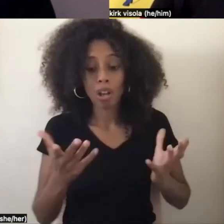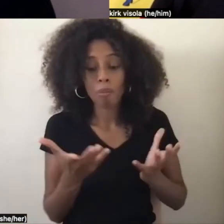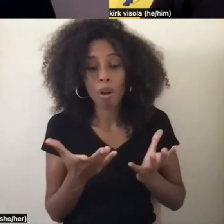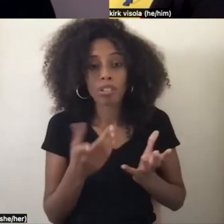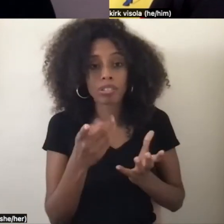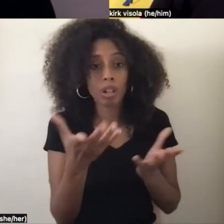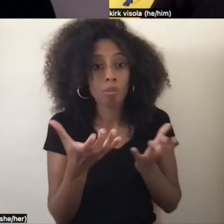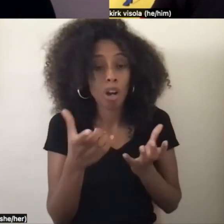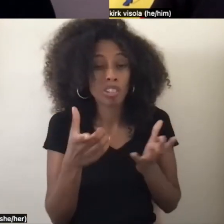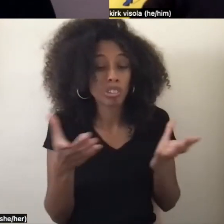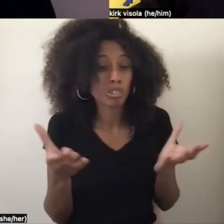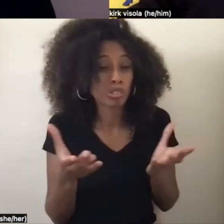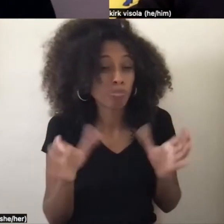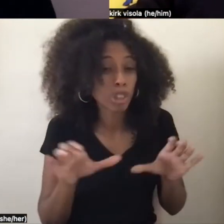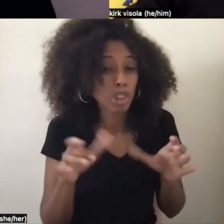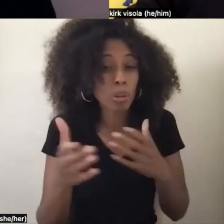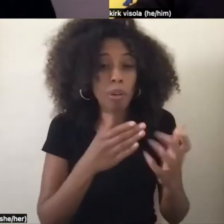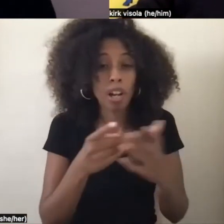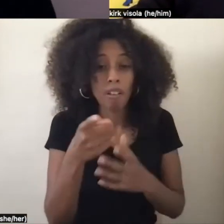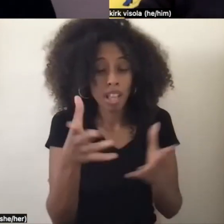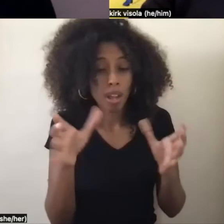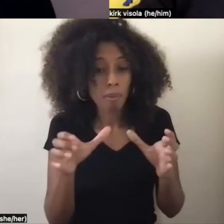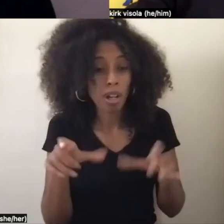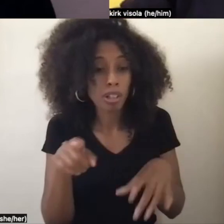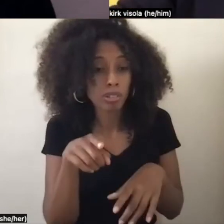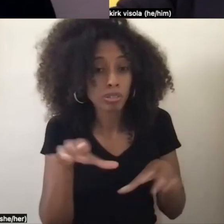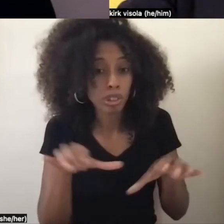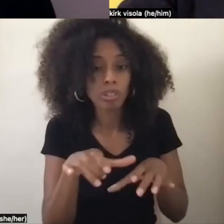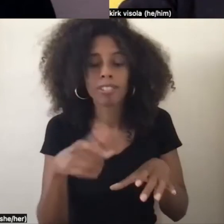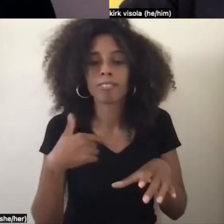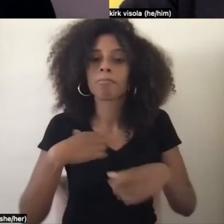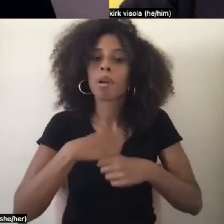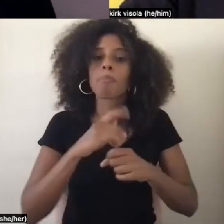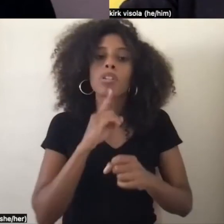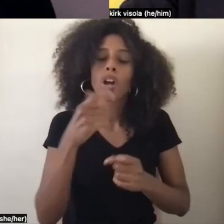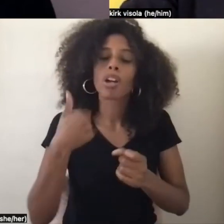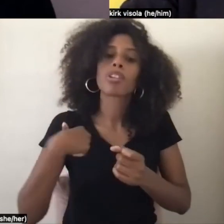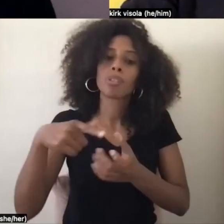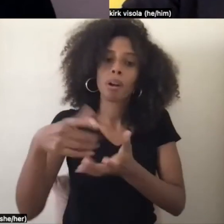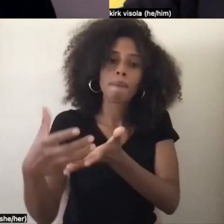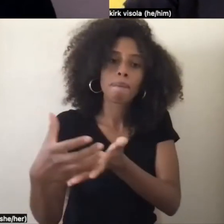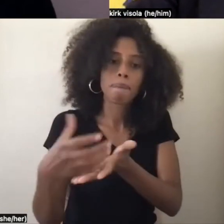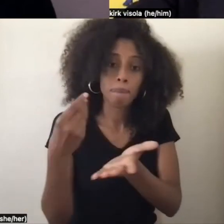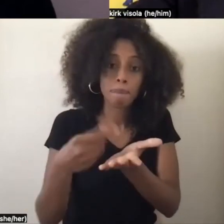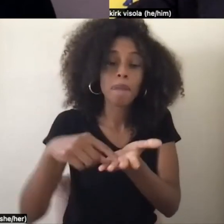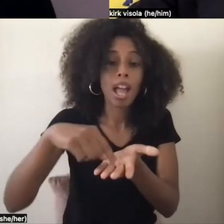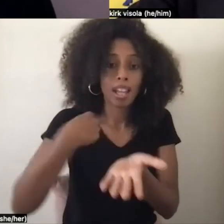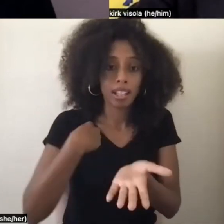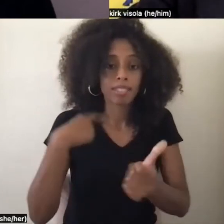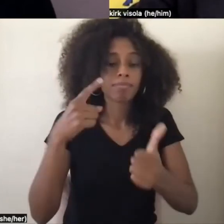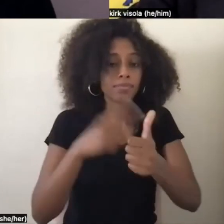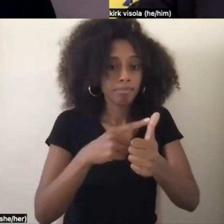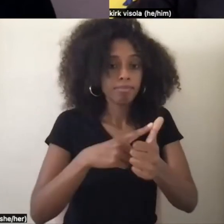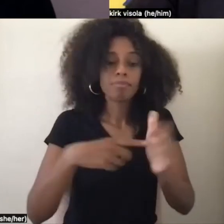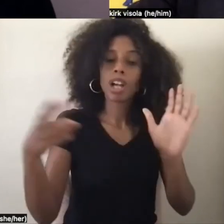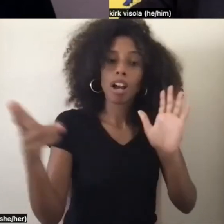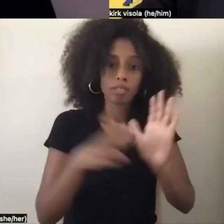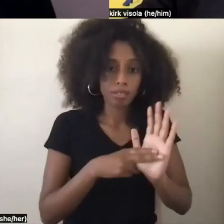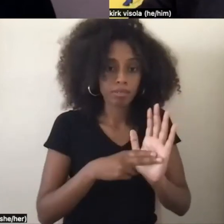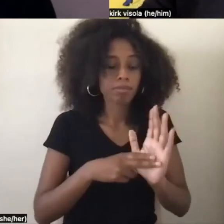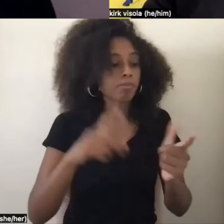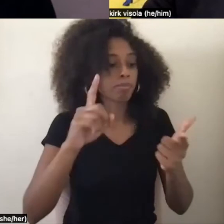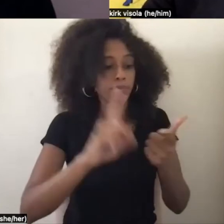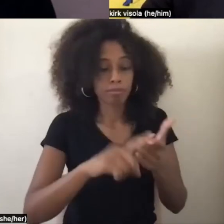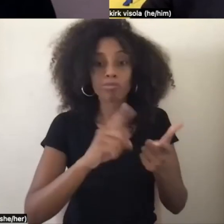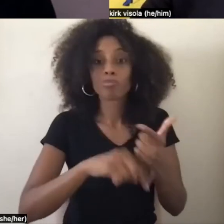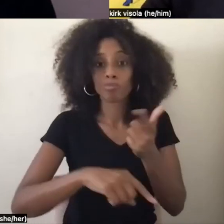paid. Like, so the dessert would be sign the contracts, get paid, and do